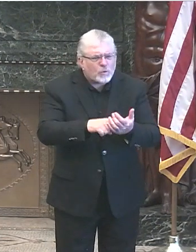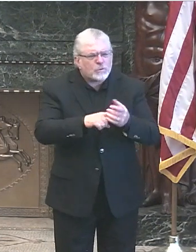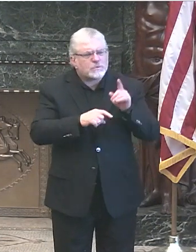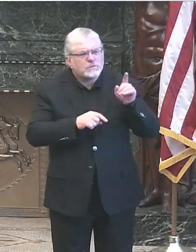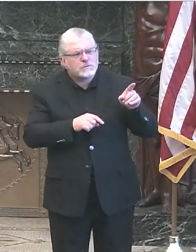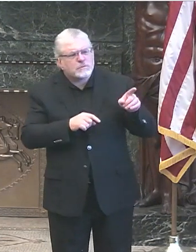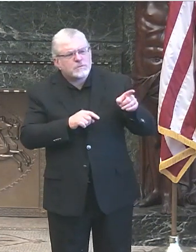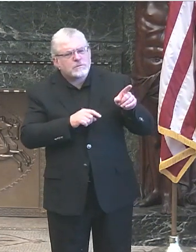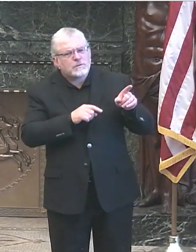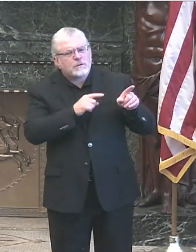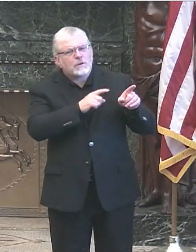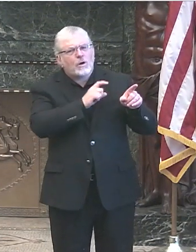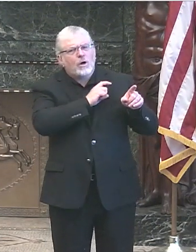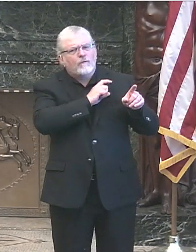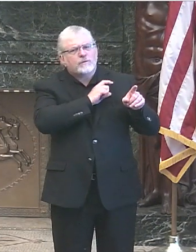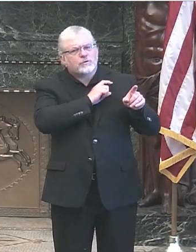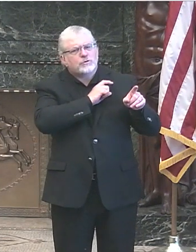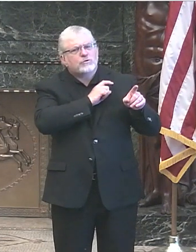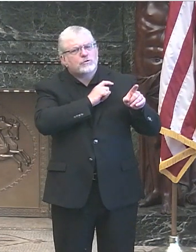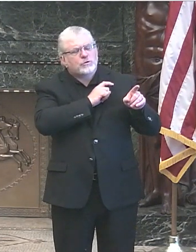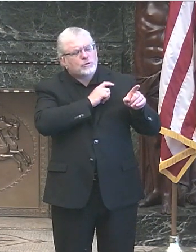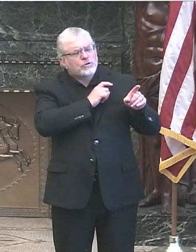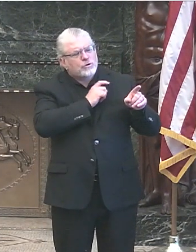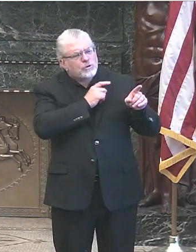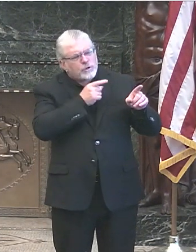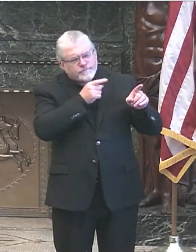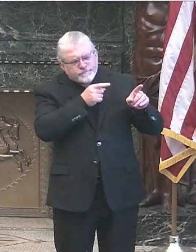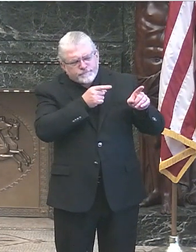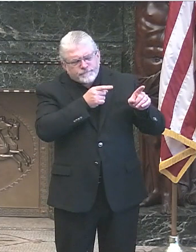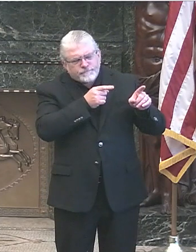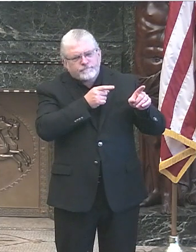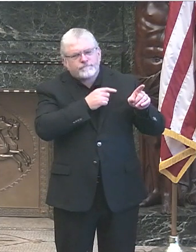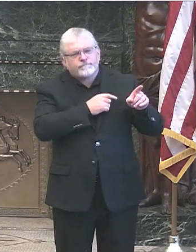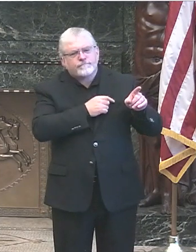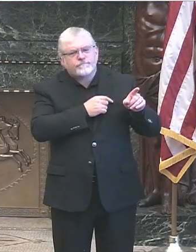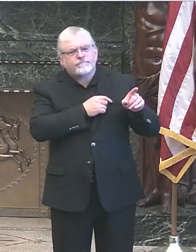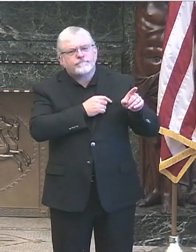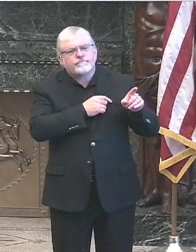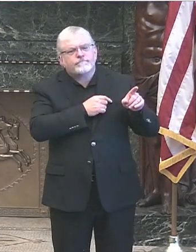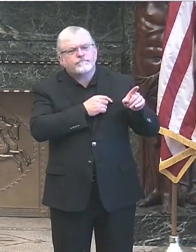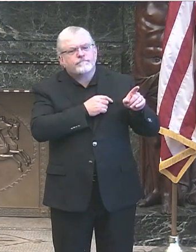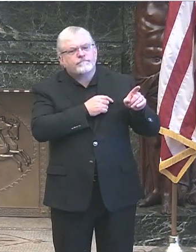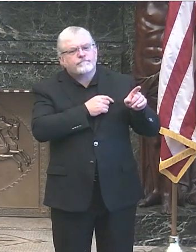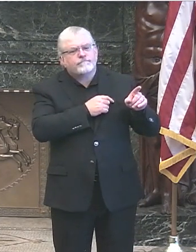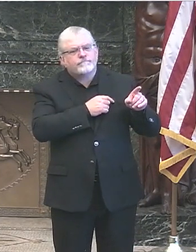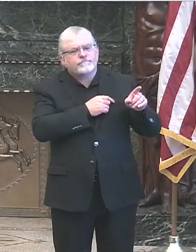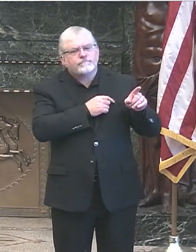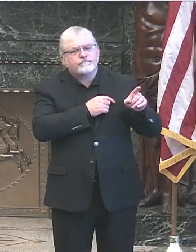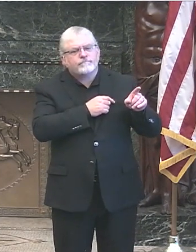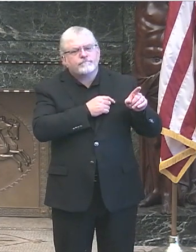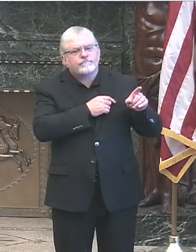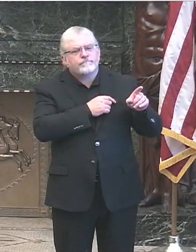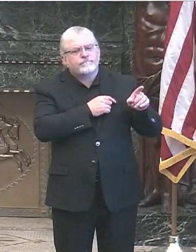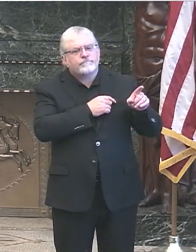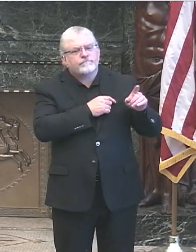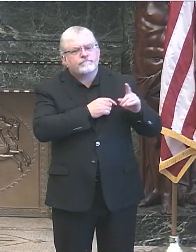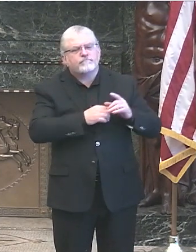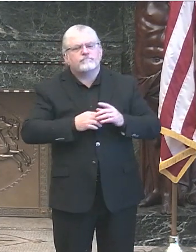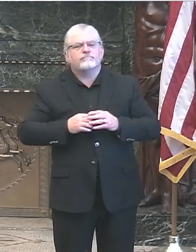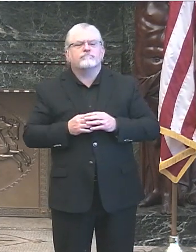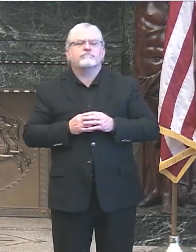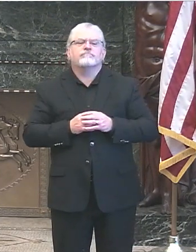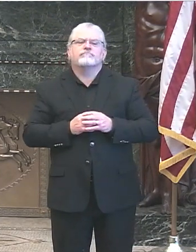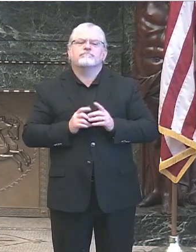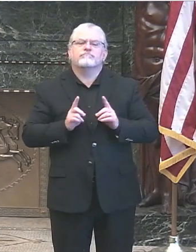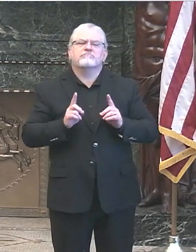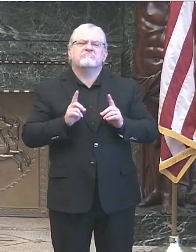them by the city, but some of them are not correctly wearing them. Dr. Farley, this is for you. I was wondering